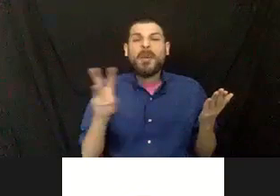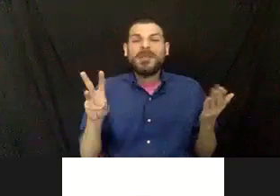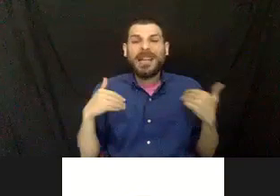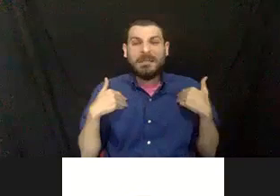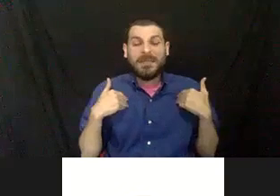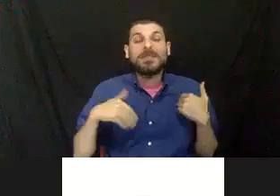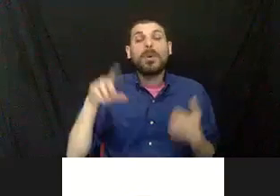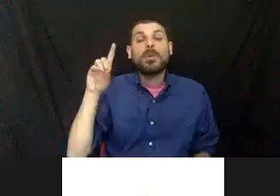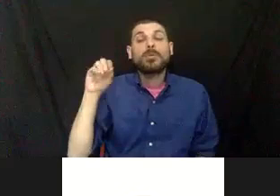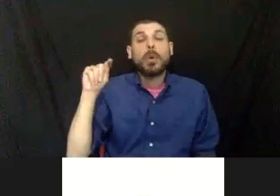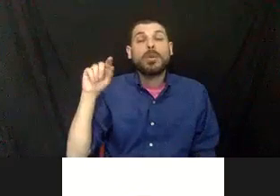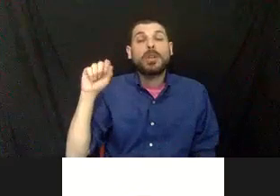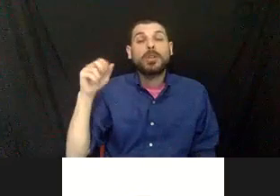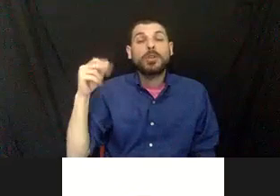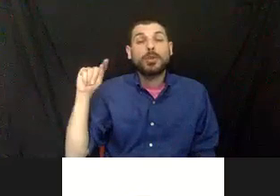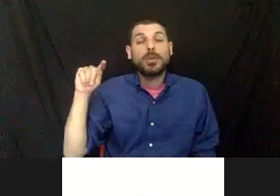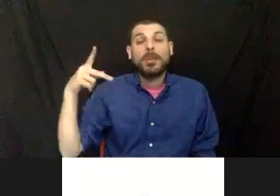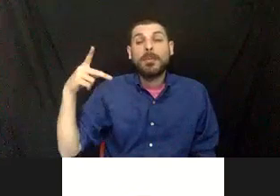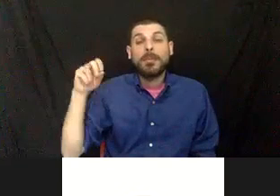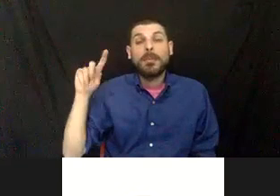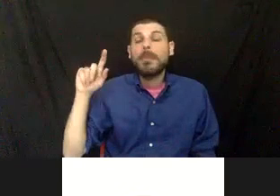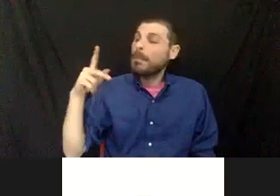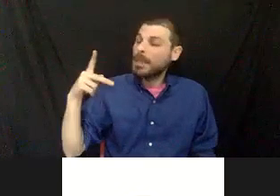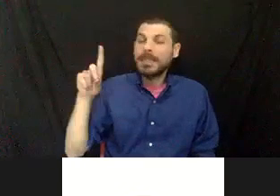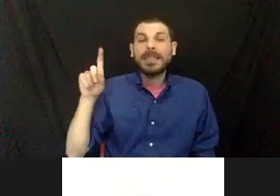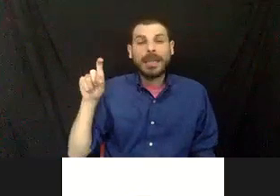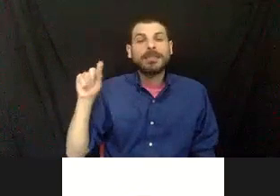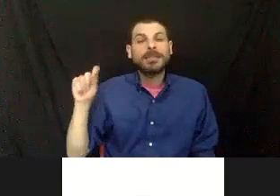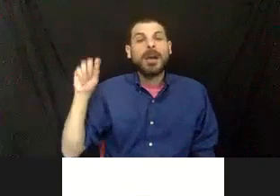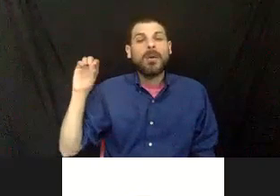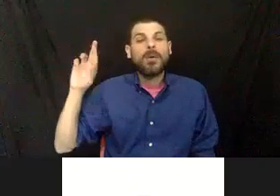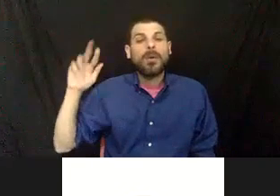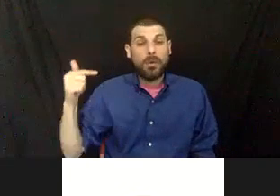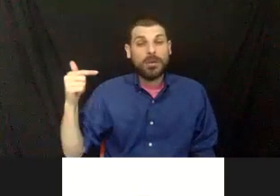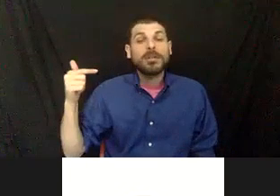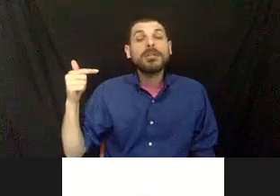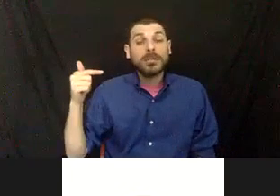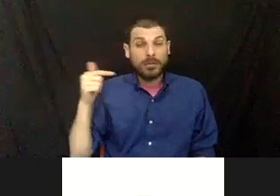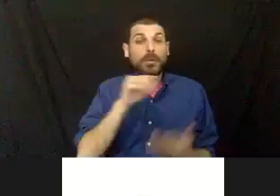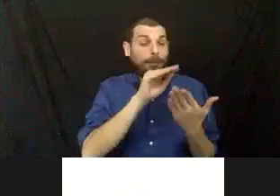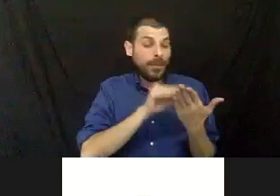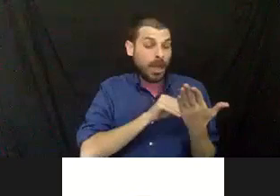don'tshootpdx.org. Fill out the intake form, and then we can get you connected with someone from Legal Aid of Oregon to help you out.